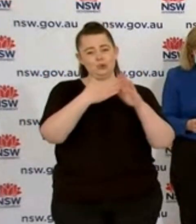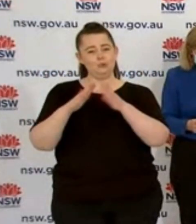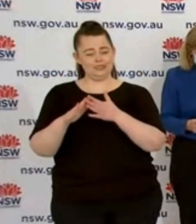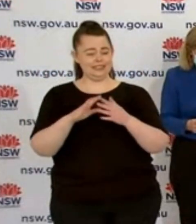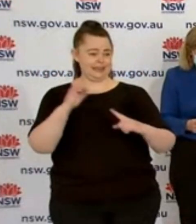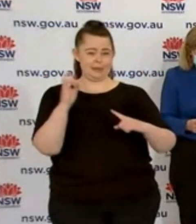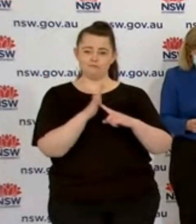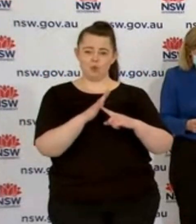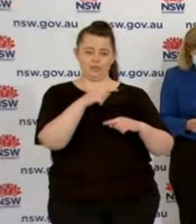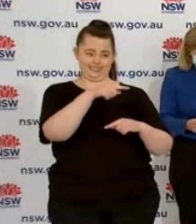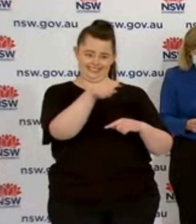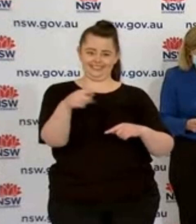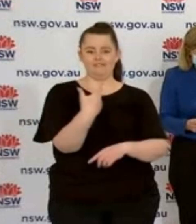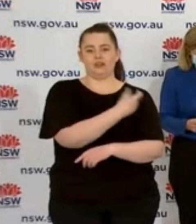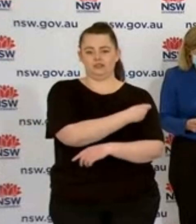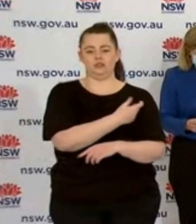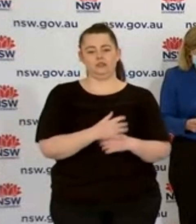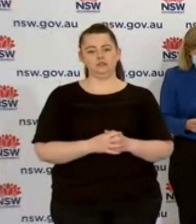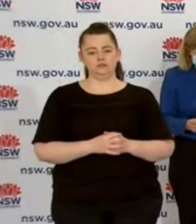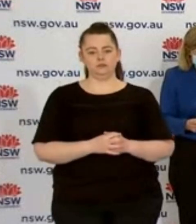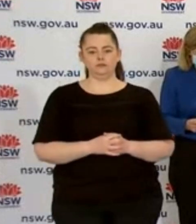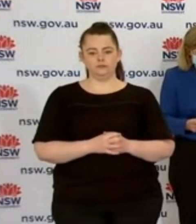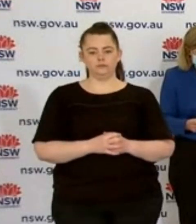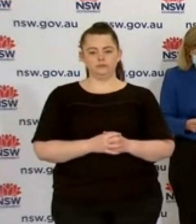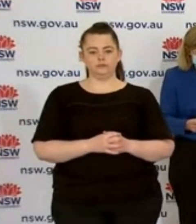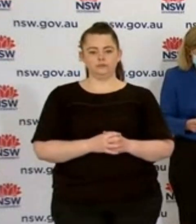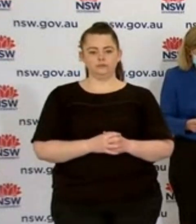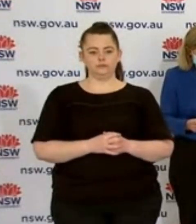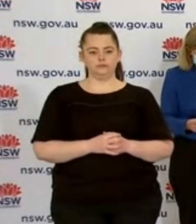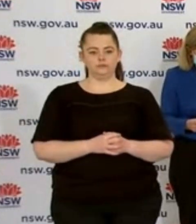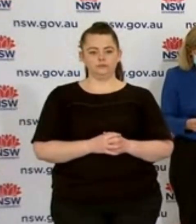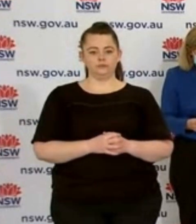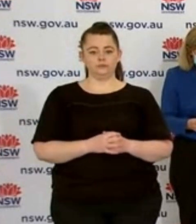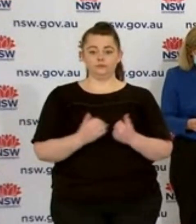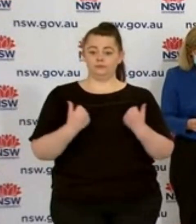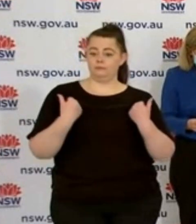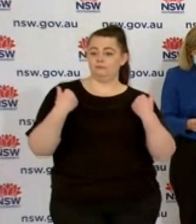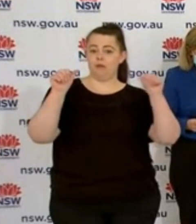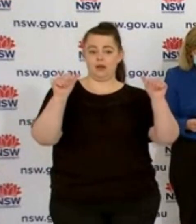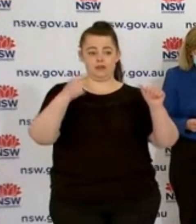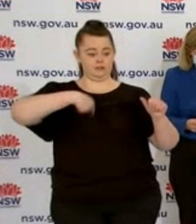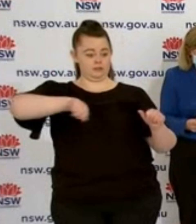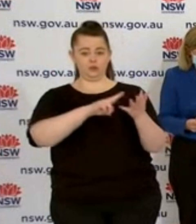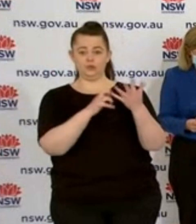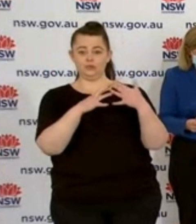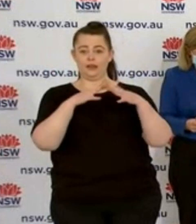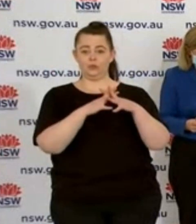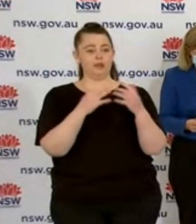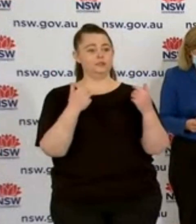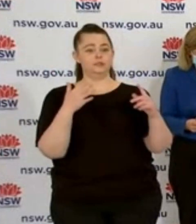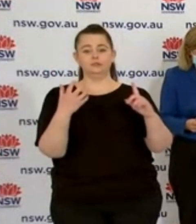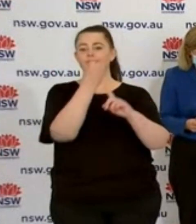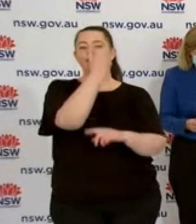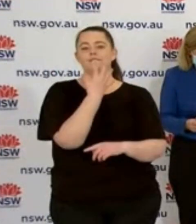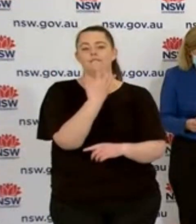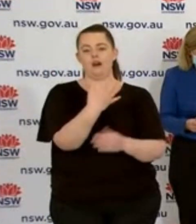point in time. On a very positive note, New South Wales hit 5 million jabs. Thank you, everybody, for coming forward to get